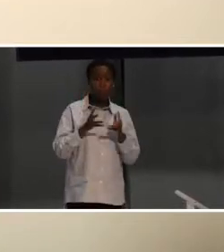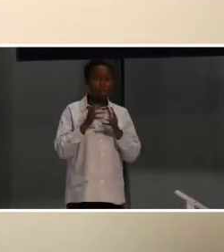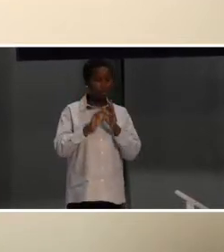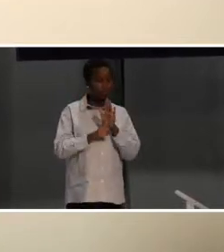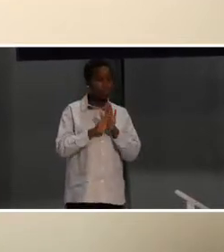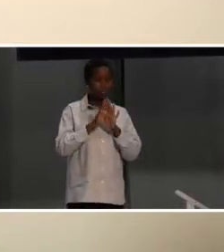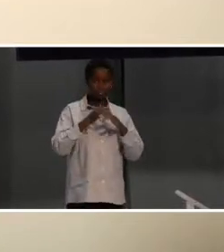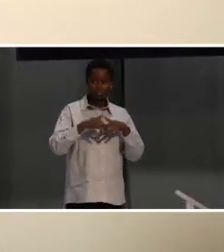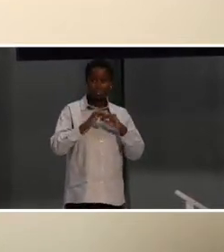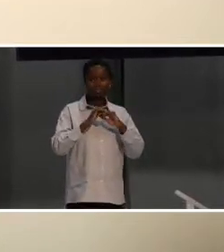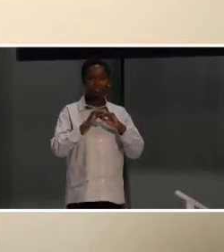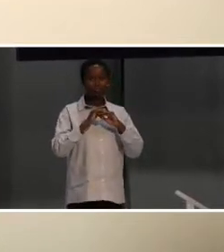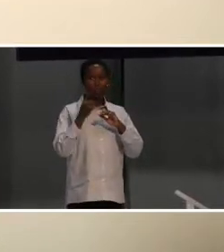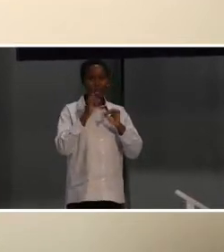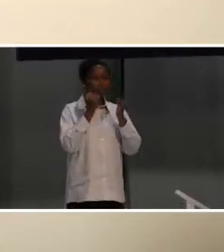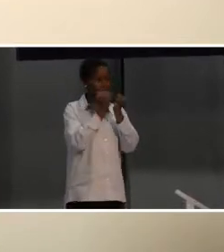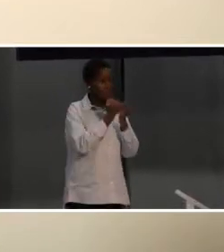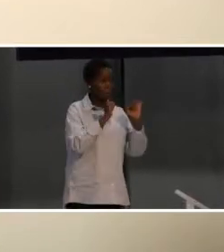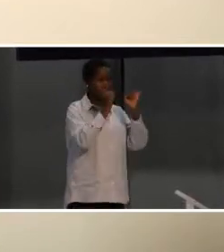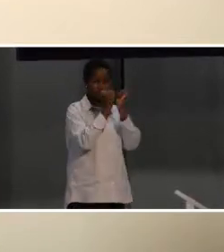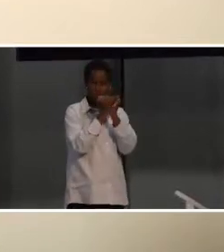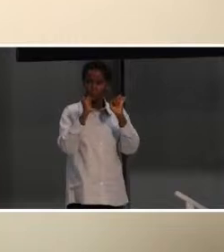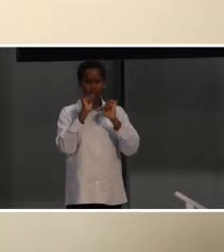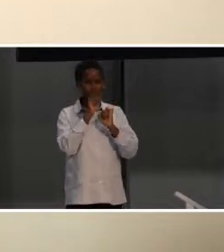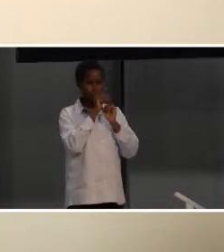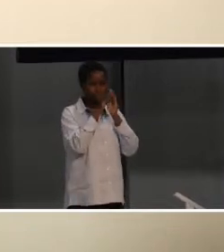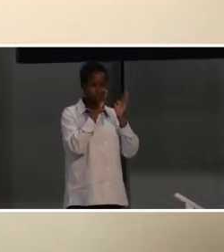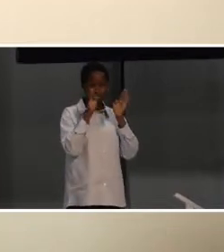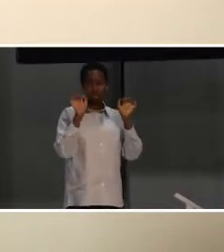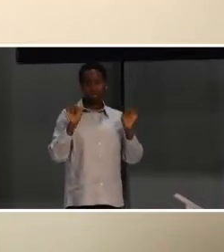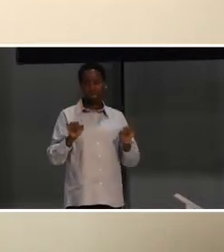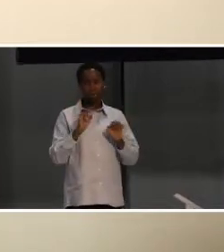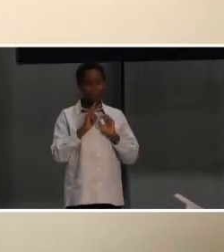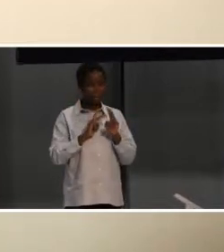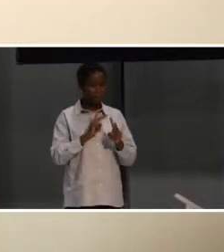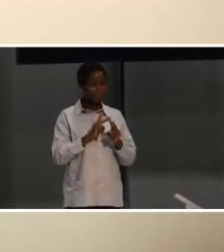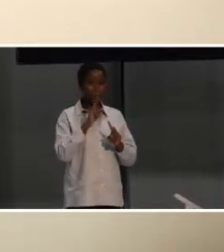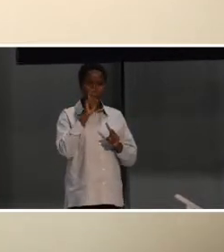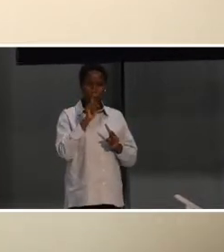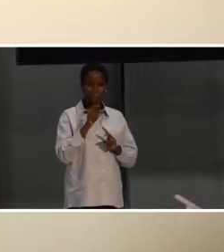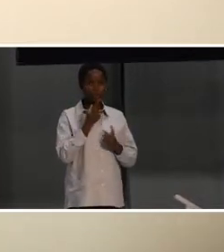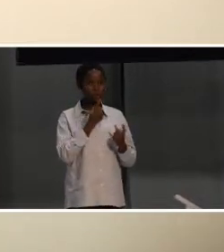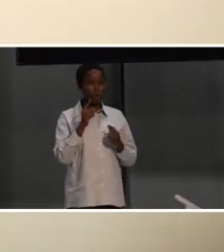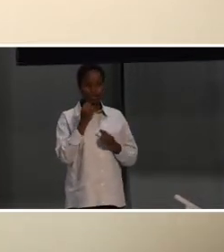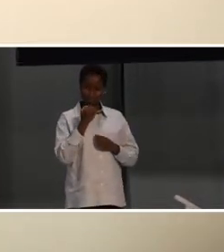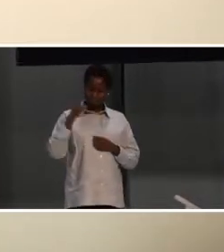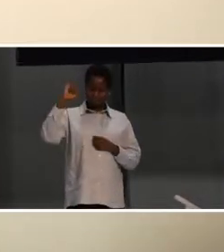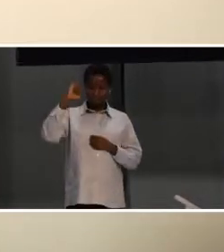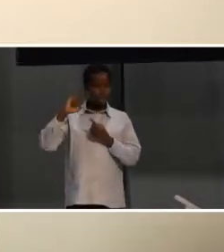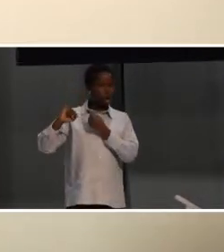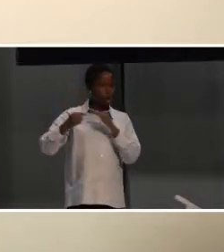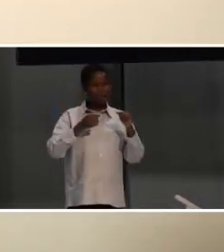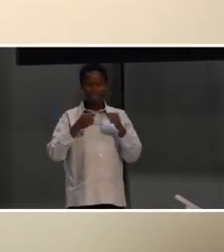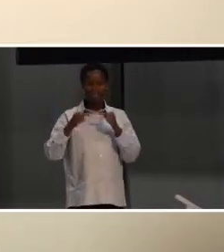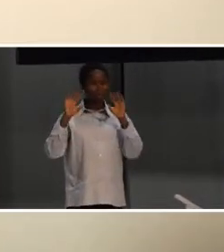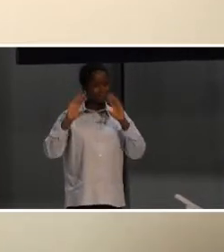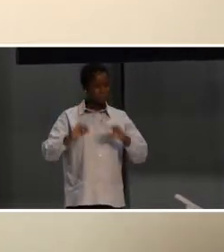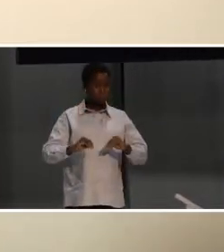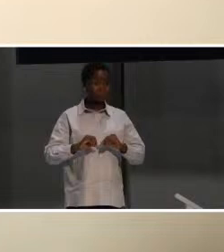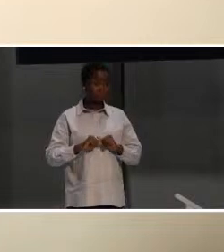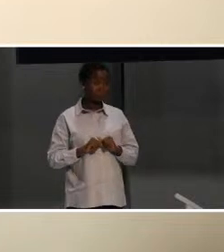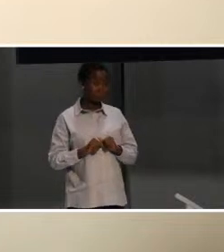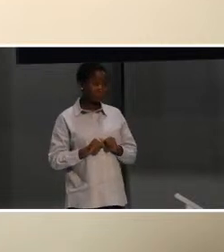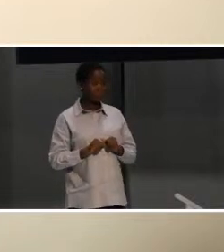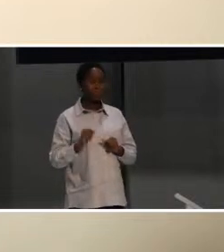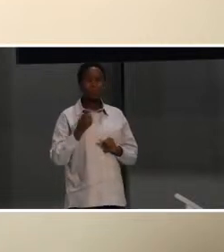emerging democracies, as well as in post-conflict societies. We need to